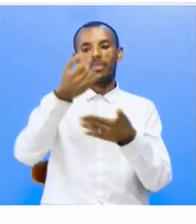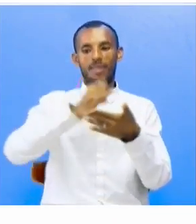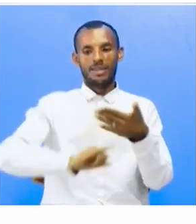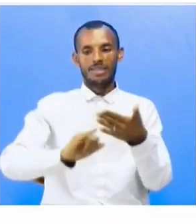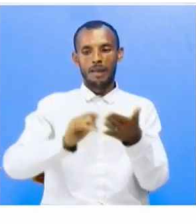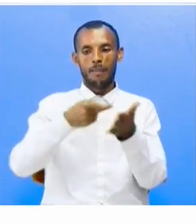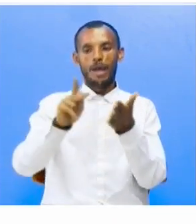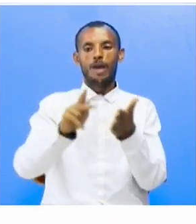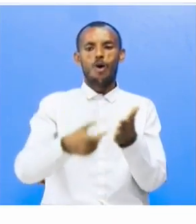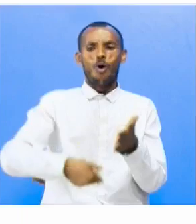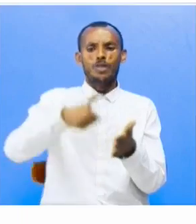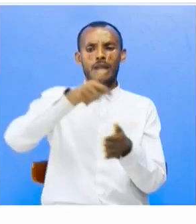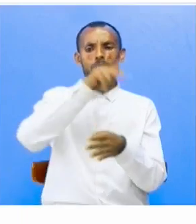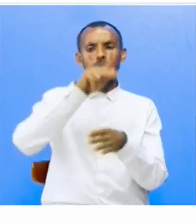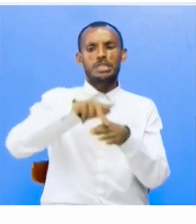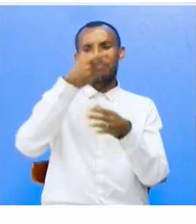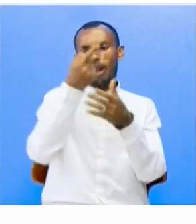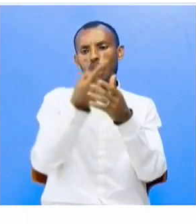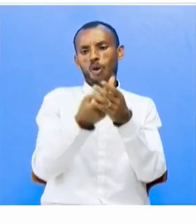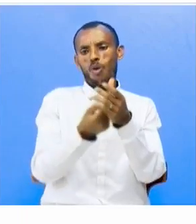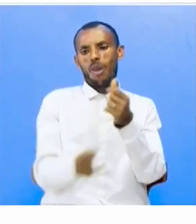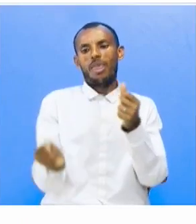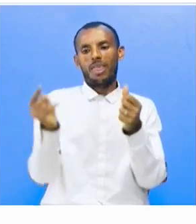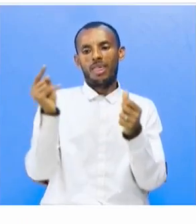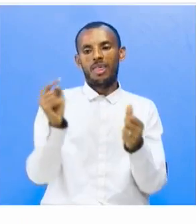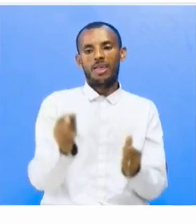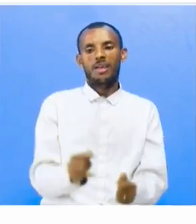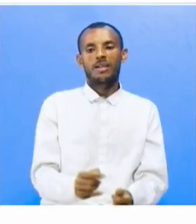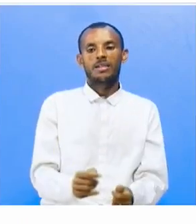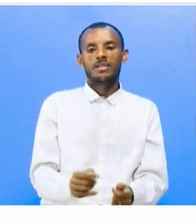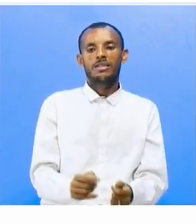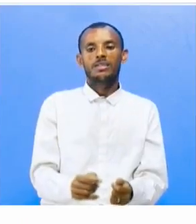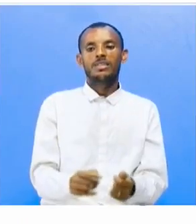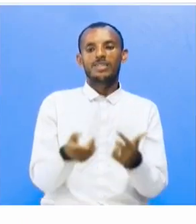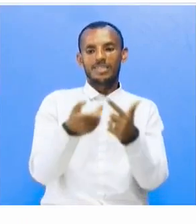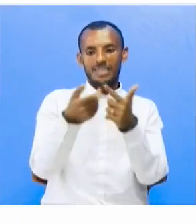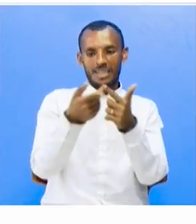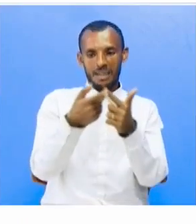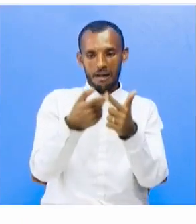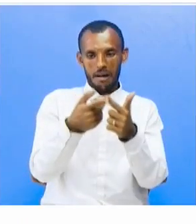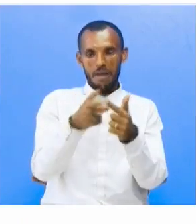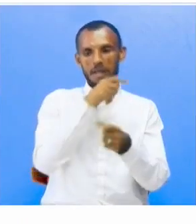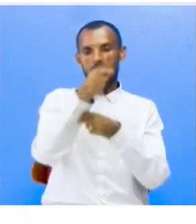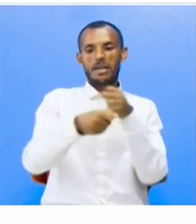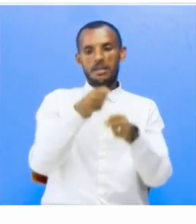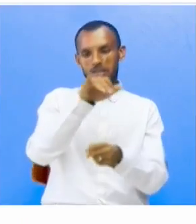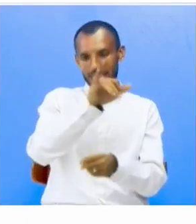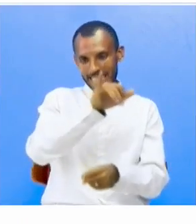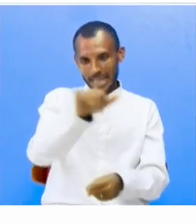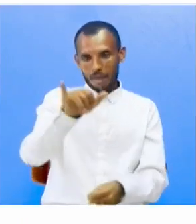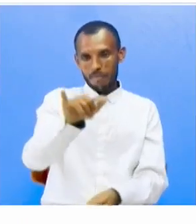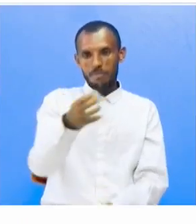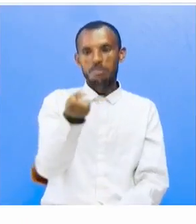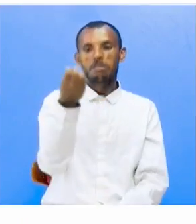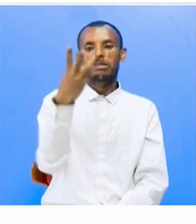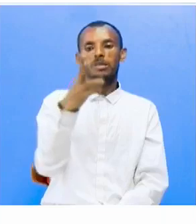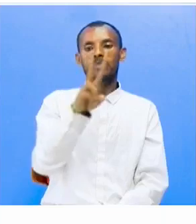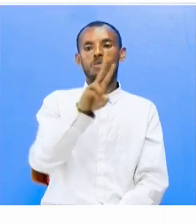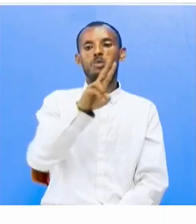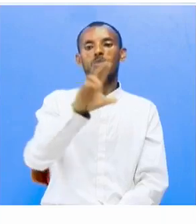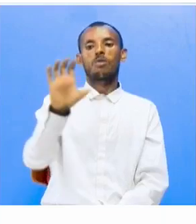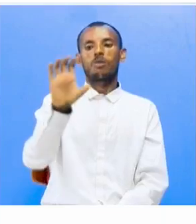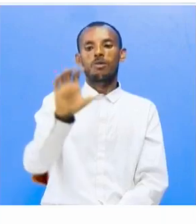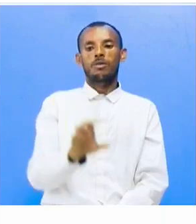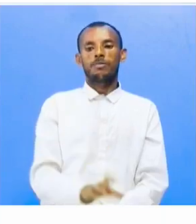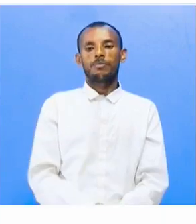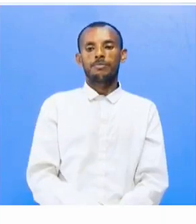on original principal only. Therefore, for second year, the principal is the same. It is